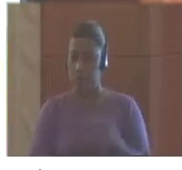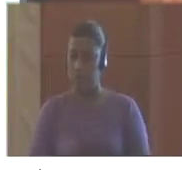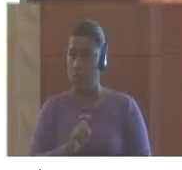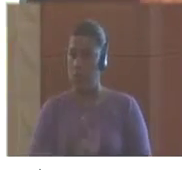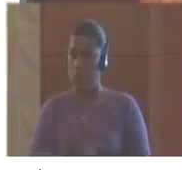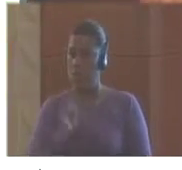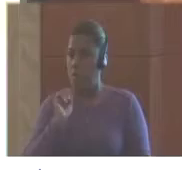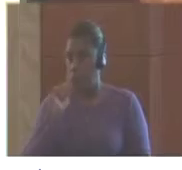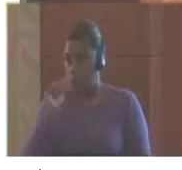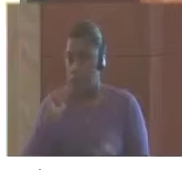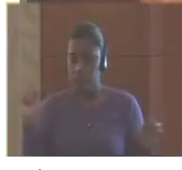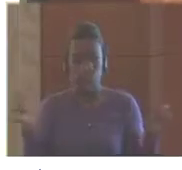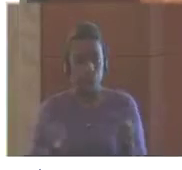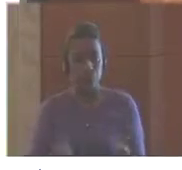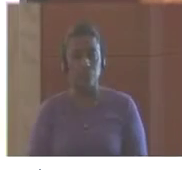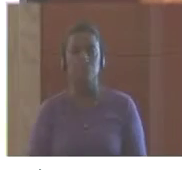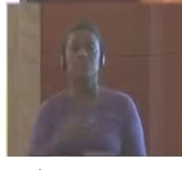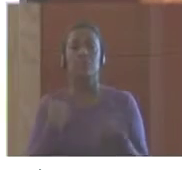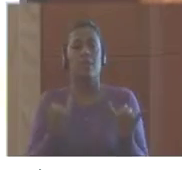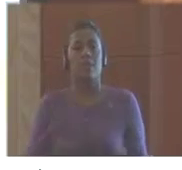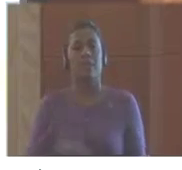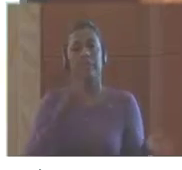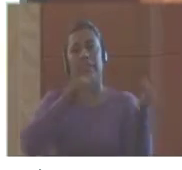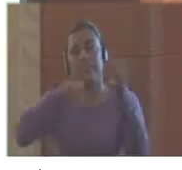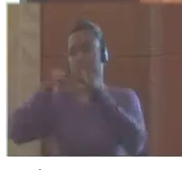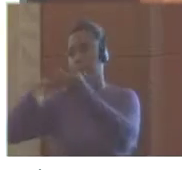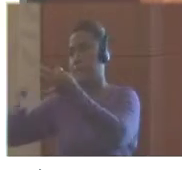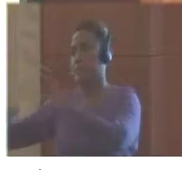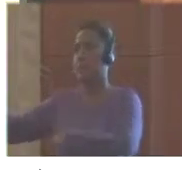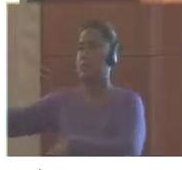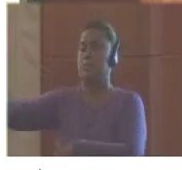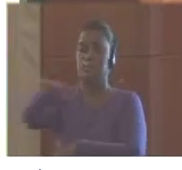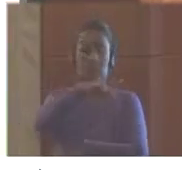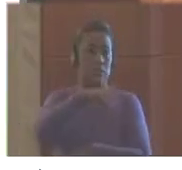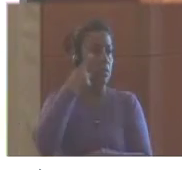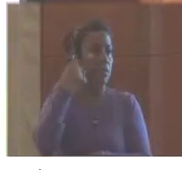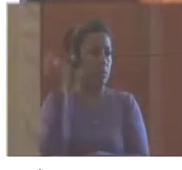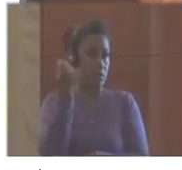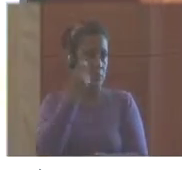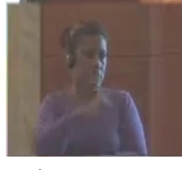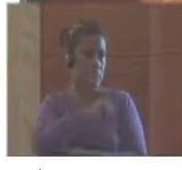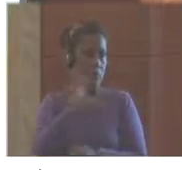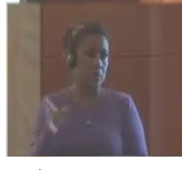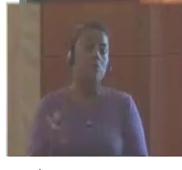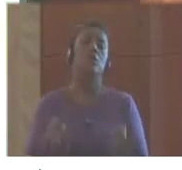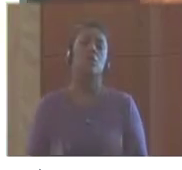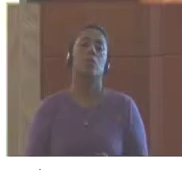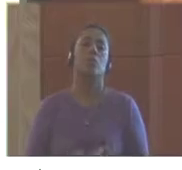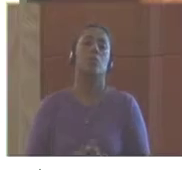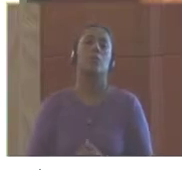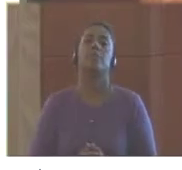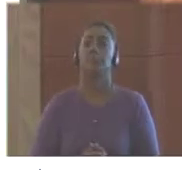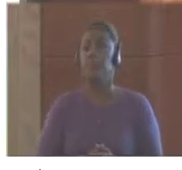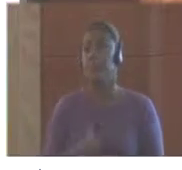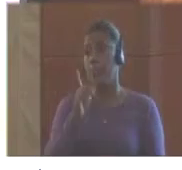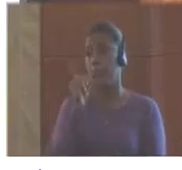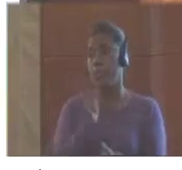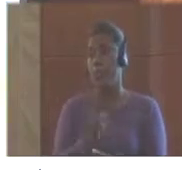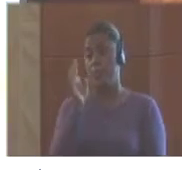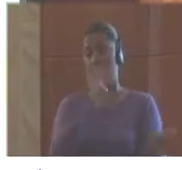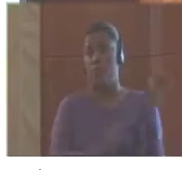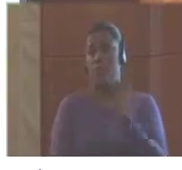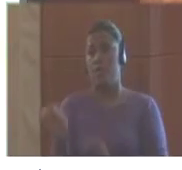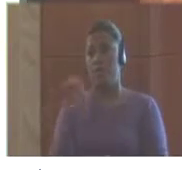And finally, evaluation or assessment, where we only have a minute for this, but the point is to analyze and compare the public policies.